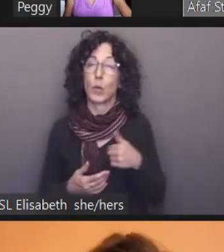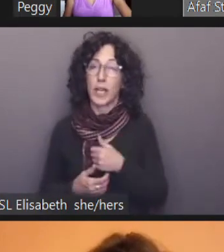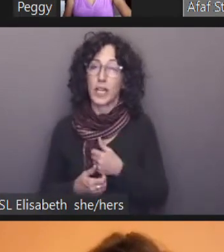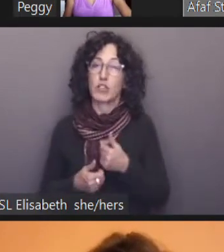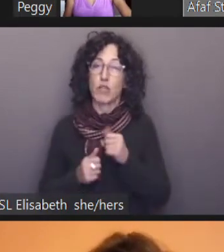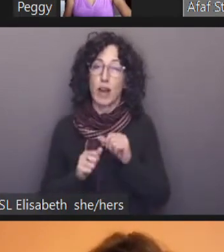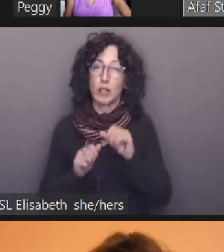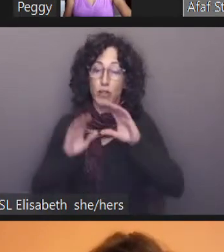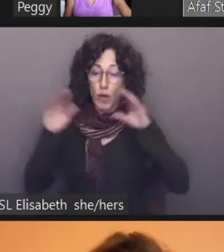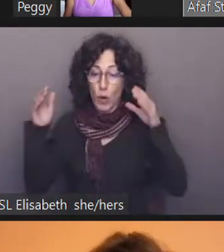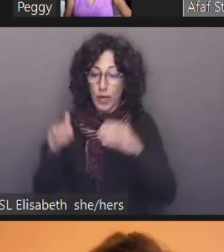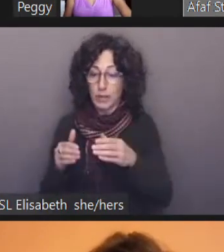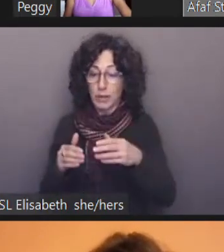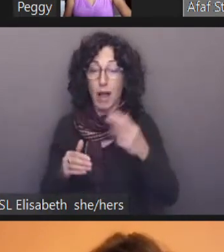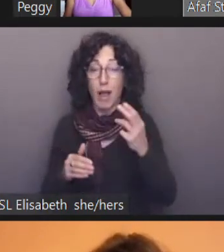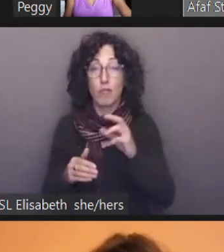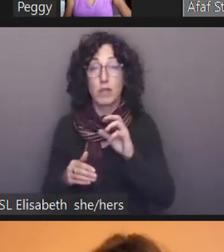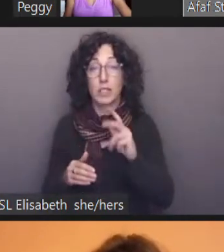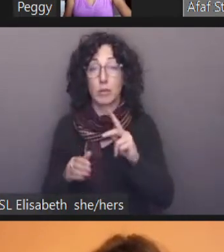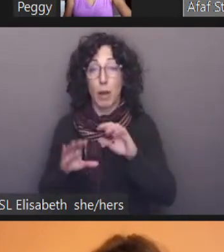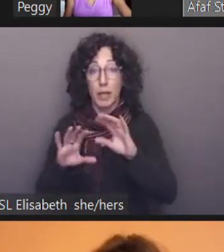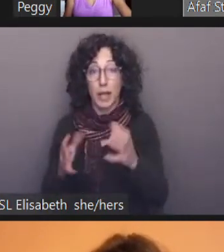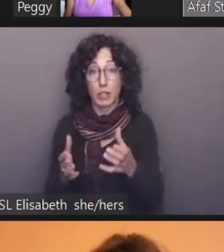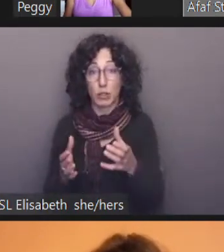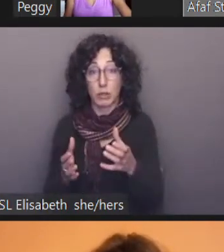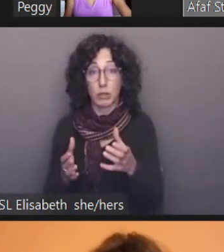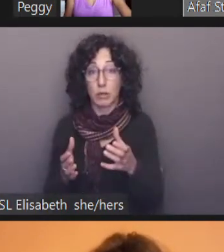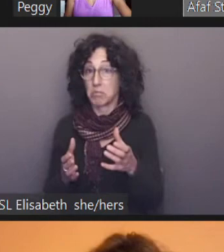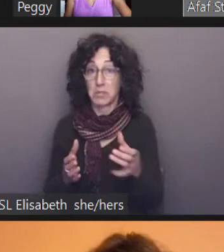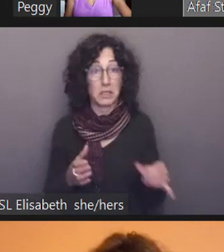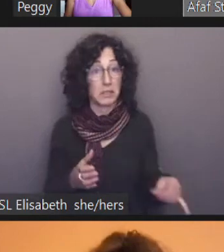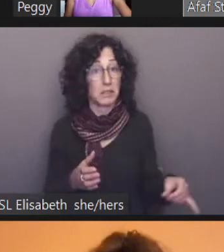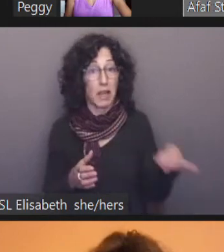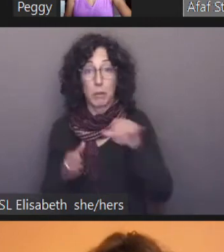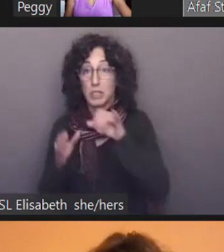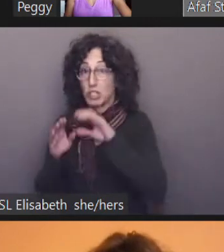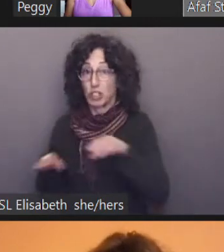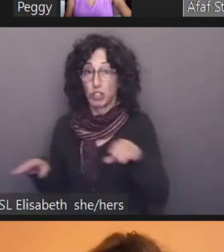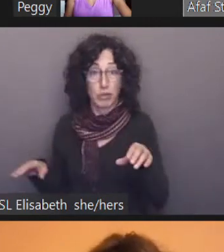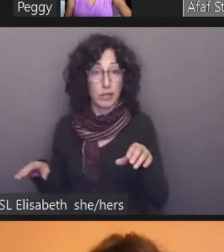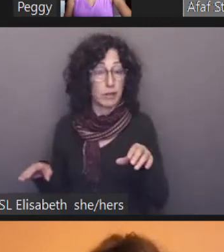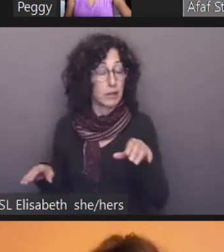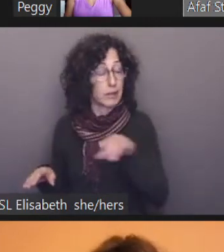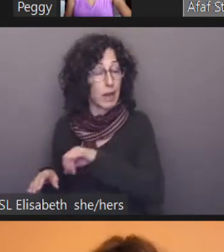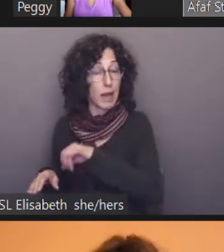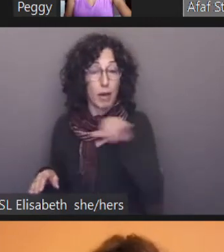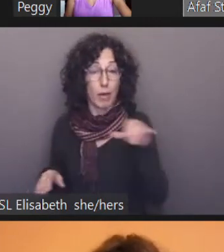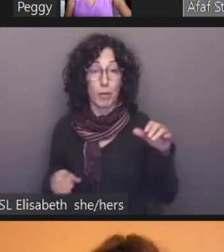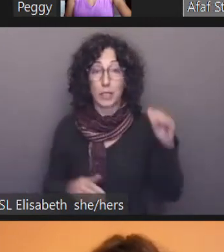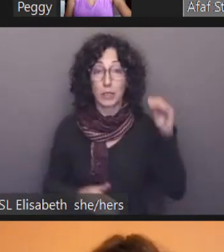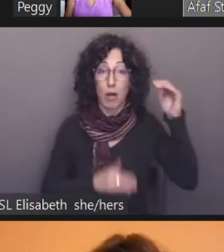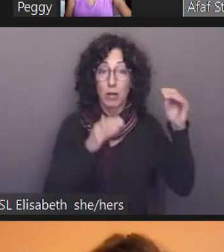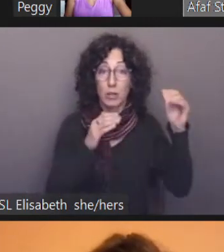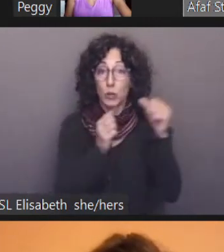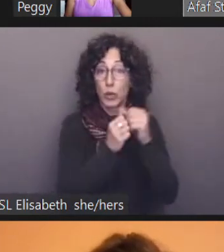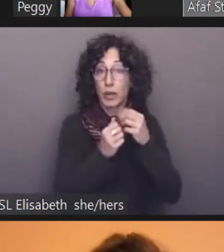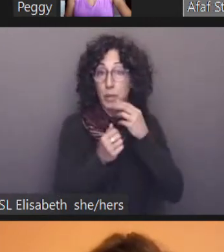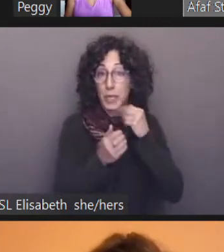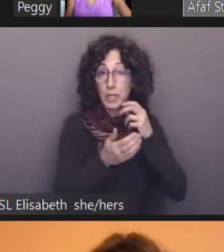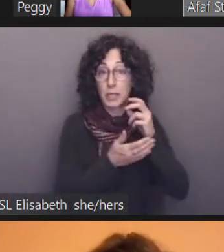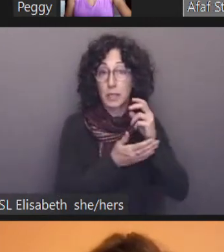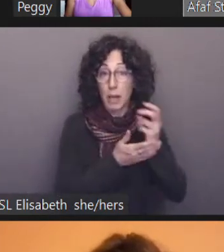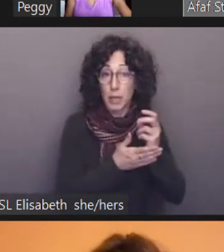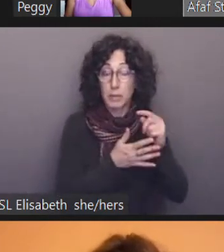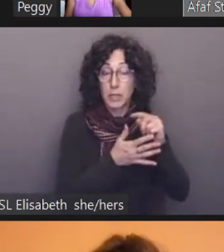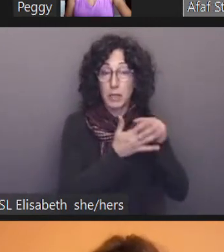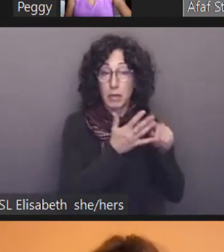target high-risk populations, such as the ones that you described, to ensure that they got their vaccine. Some of those